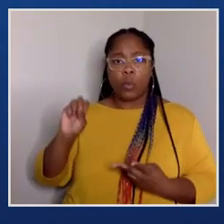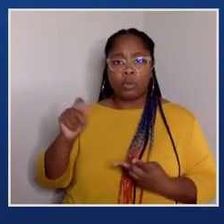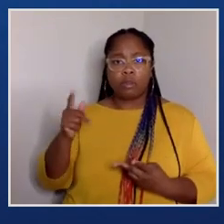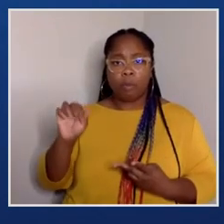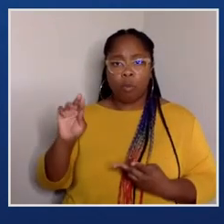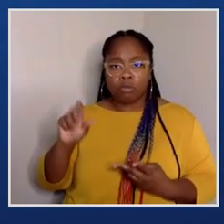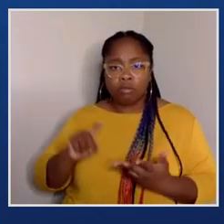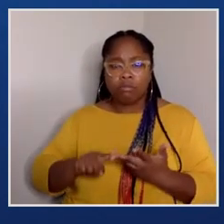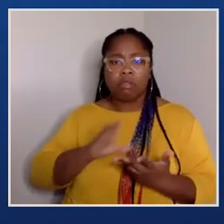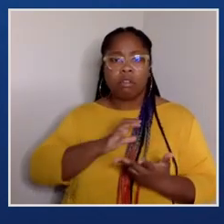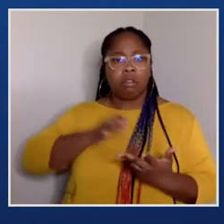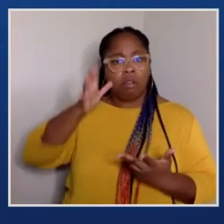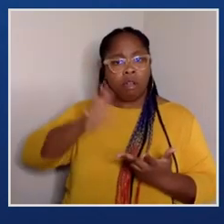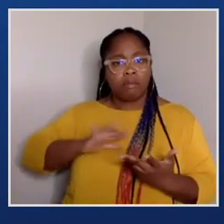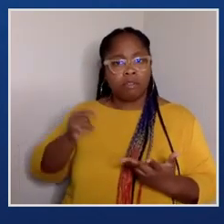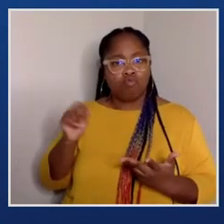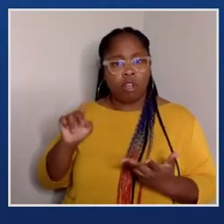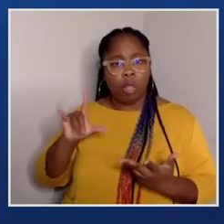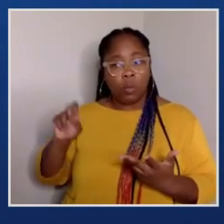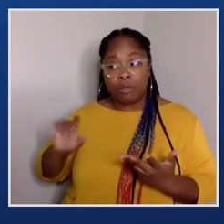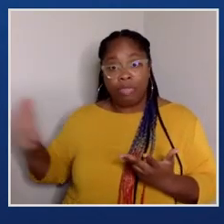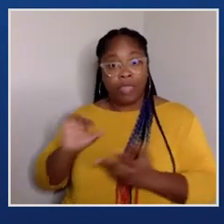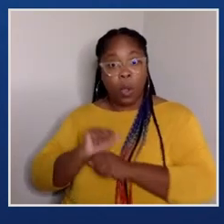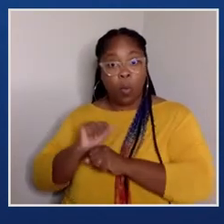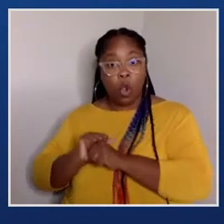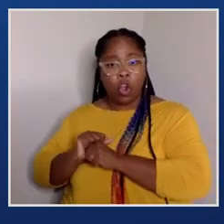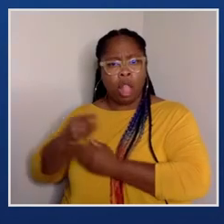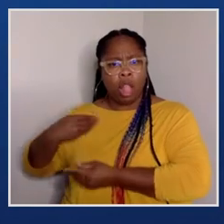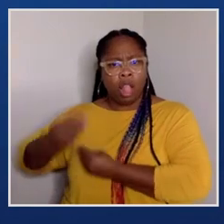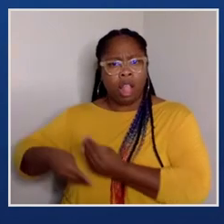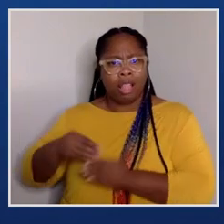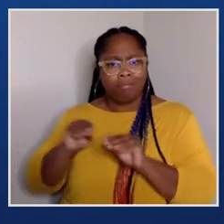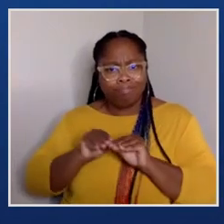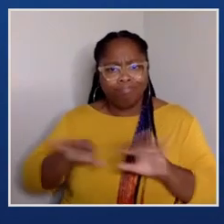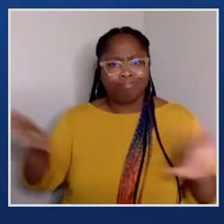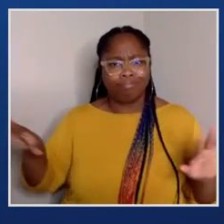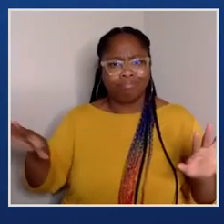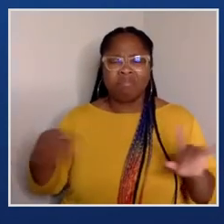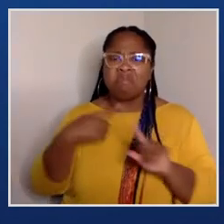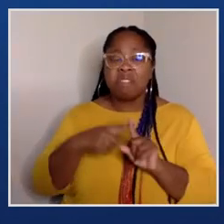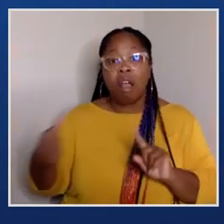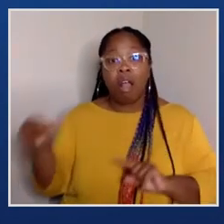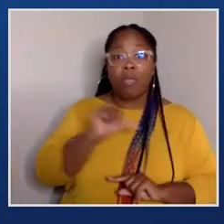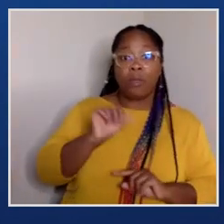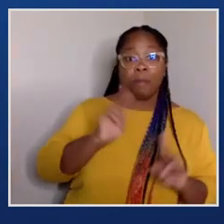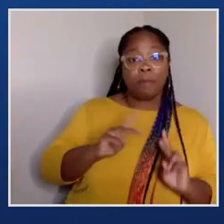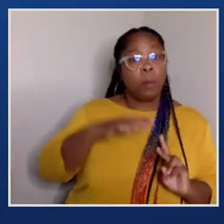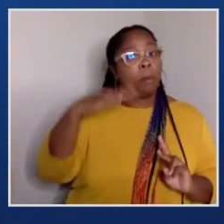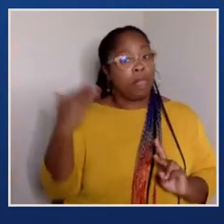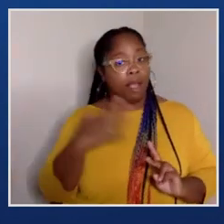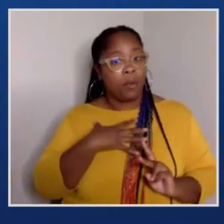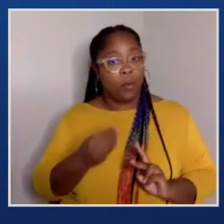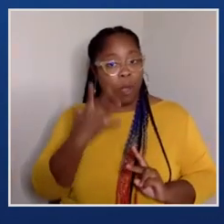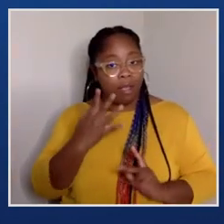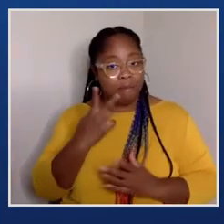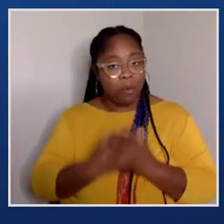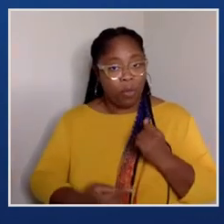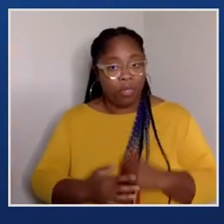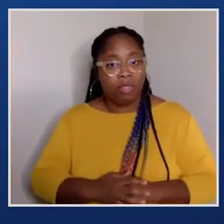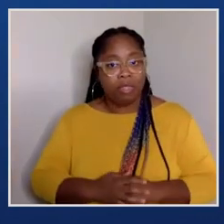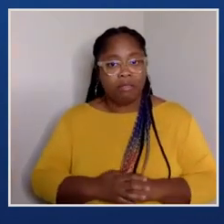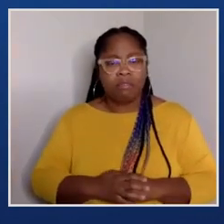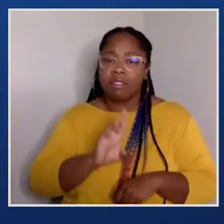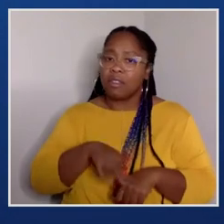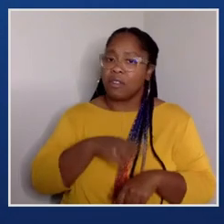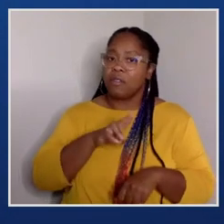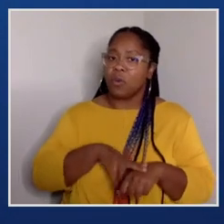John Lewis, and countless others, both Black and white. And of course,